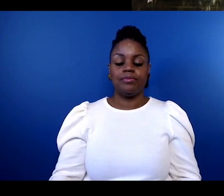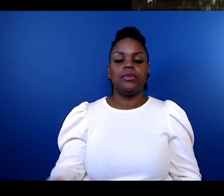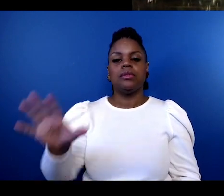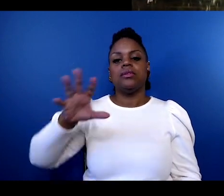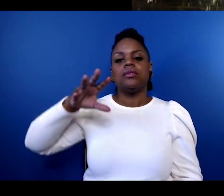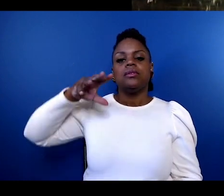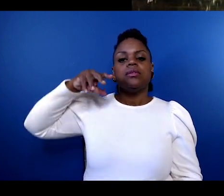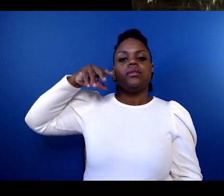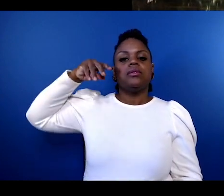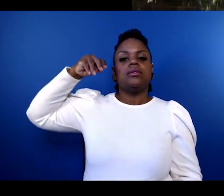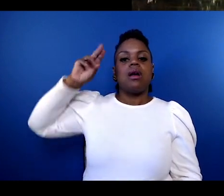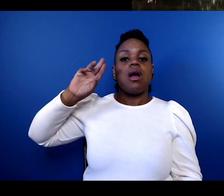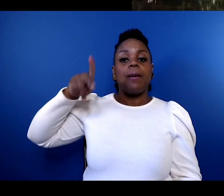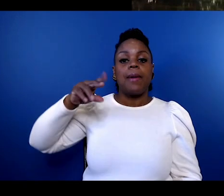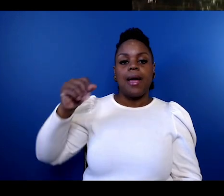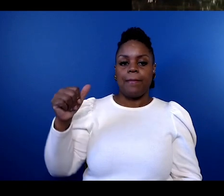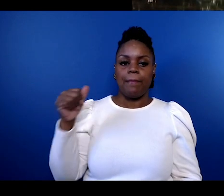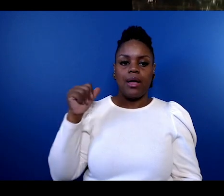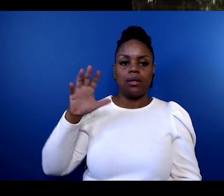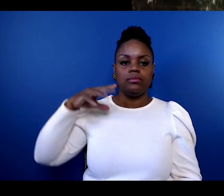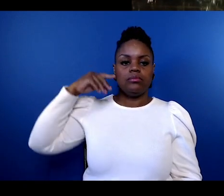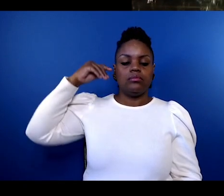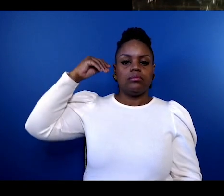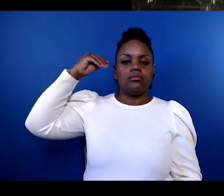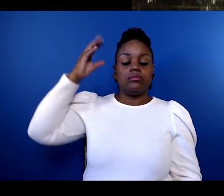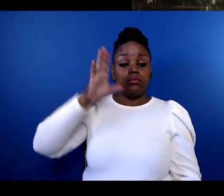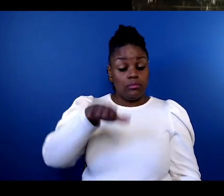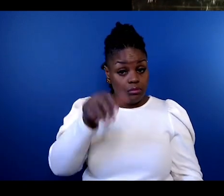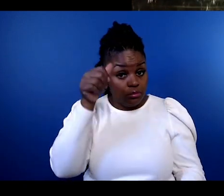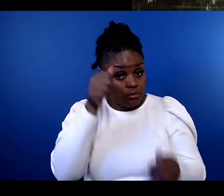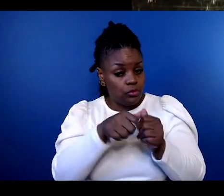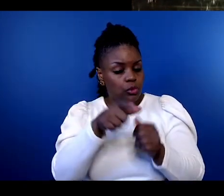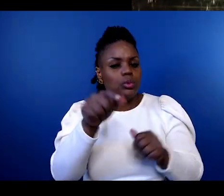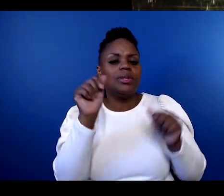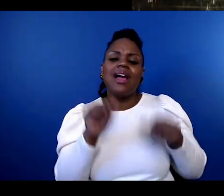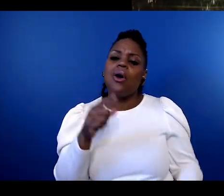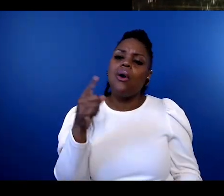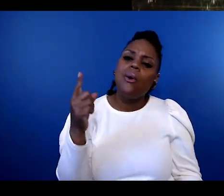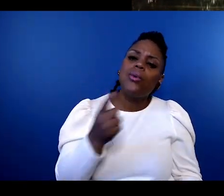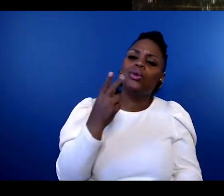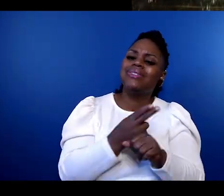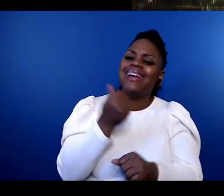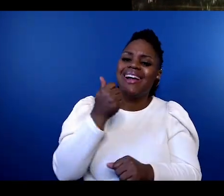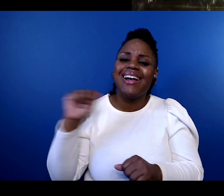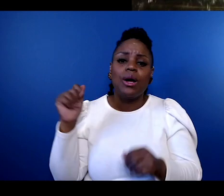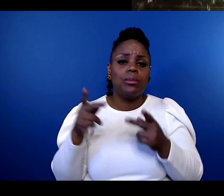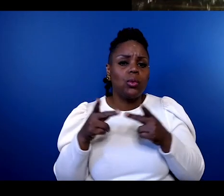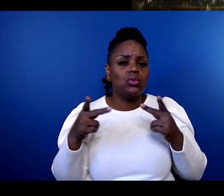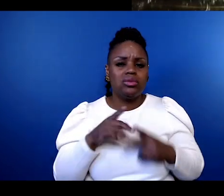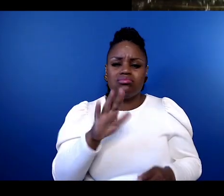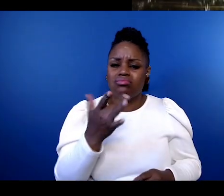anything mid-range. Exhale, forward fold. We're leading with the right leg this time.